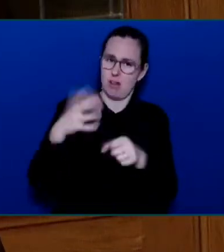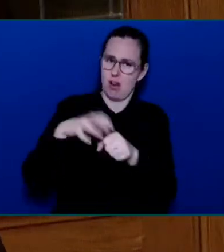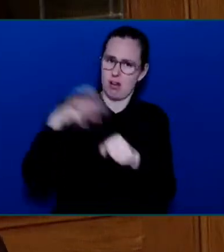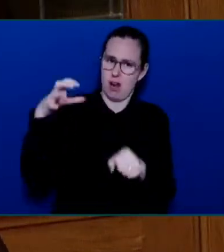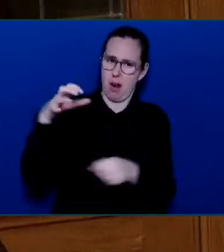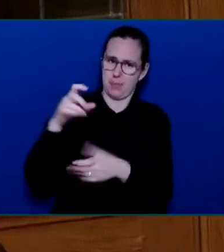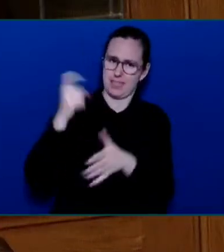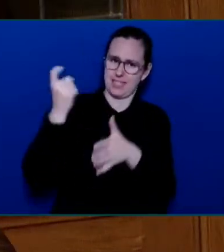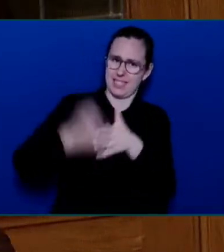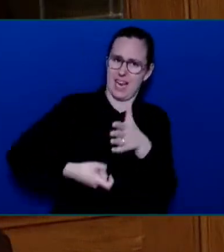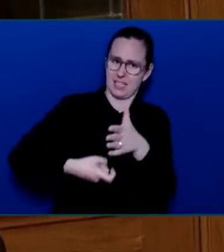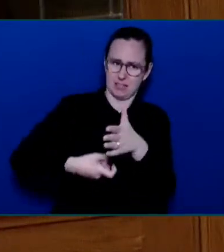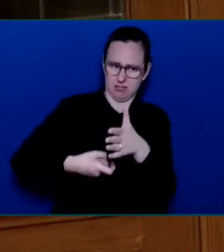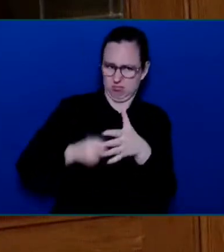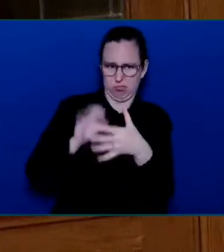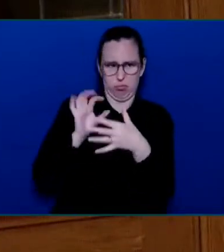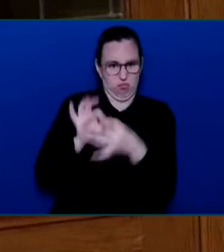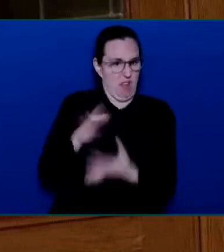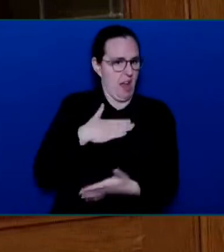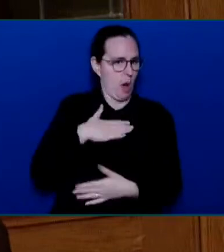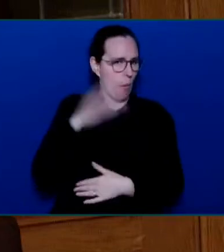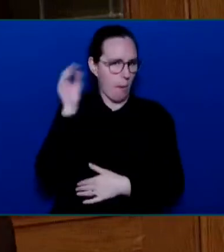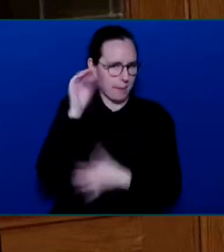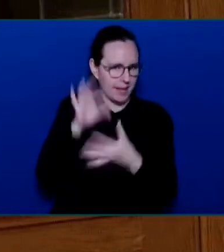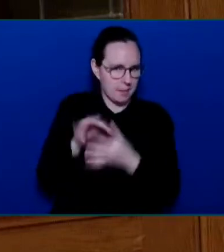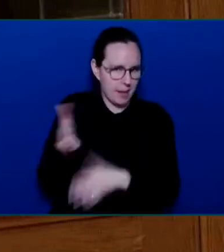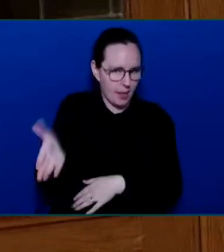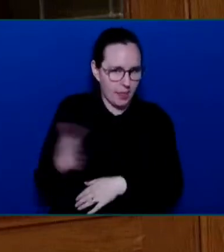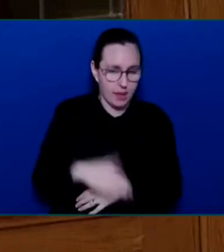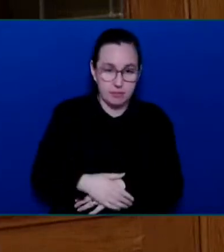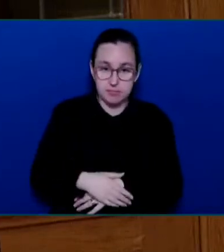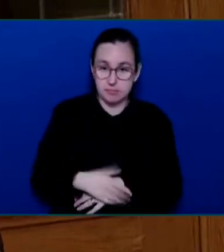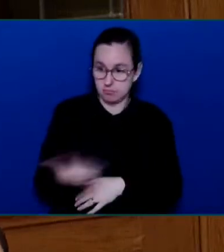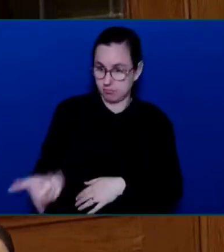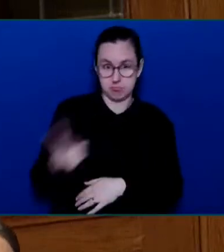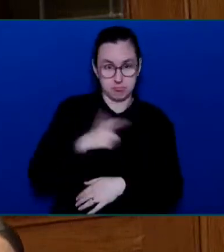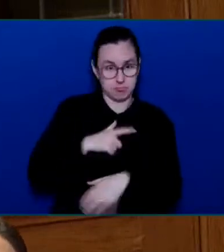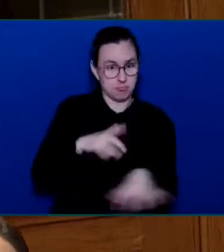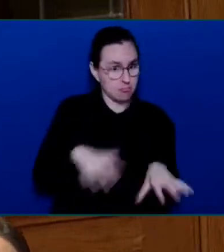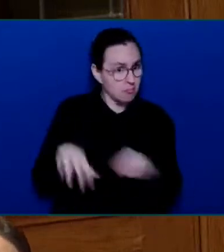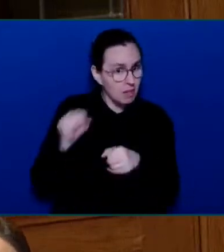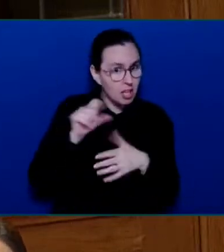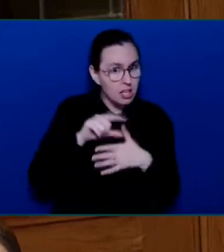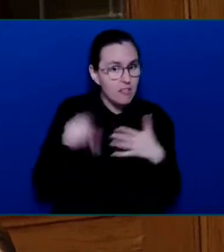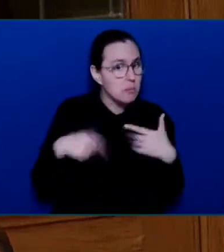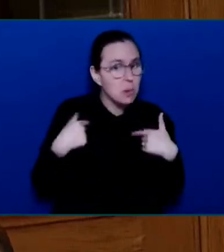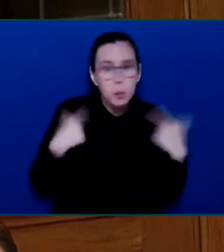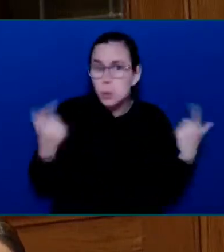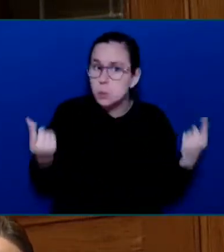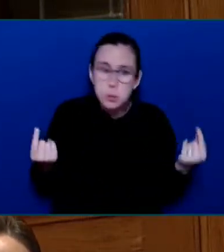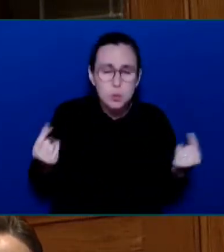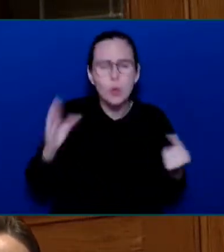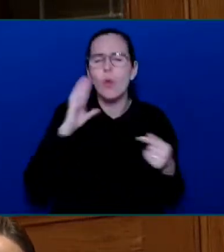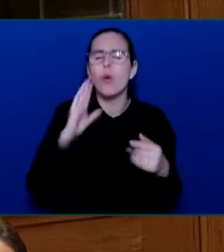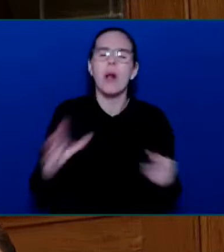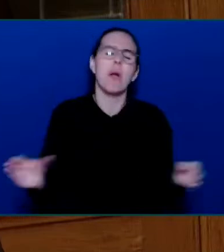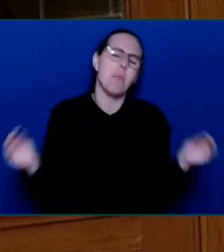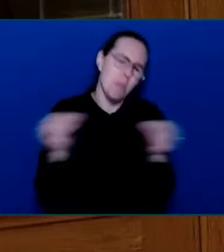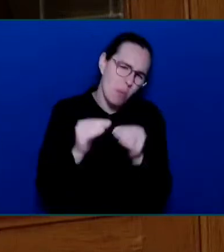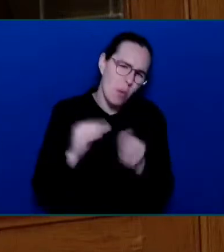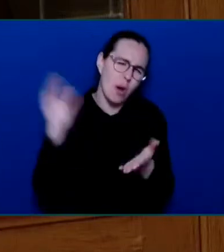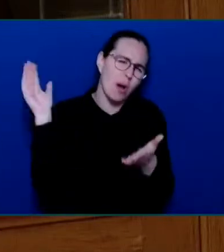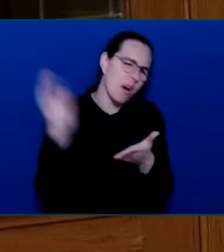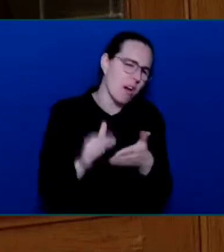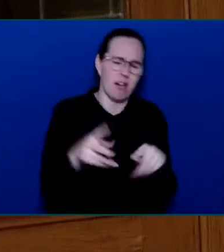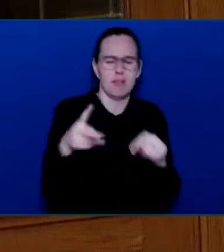make life more affordable for everyday British Columbians. On the other hand, the